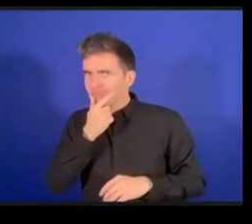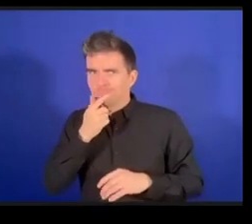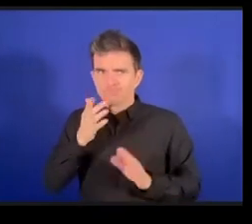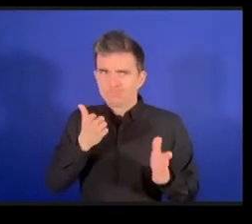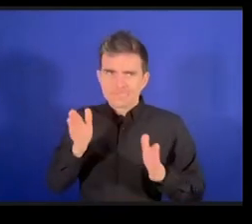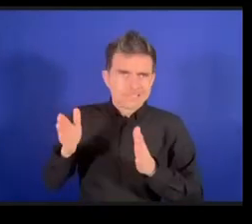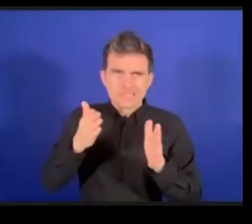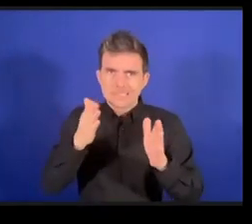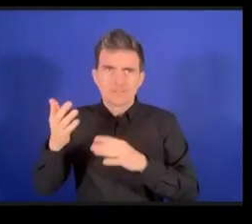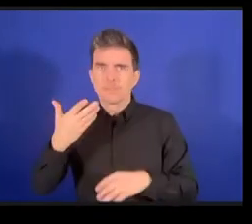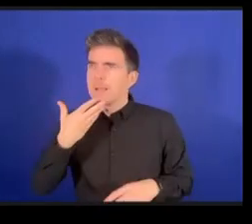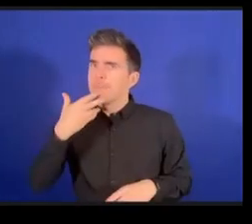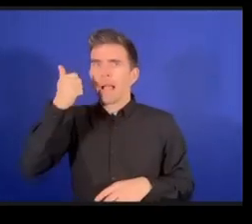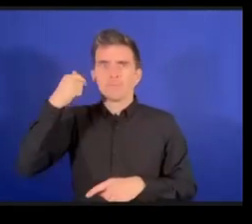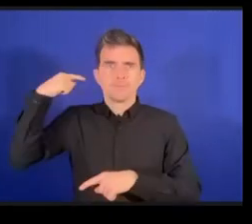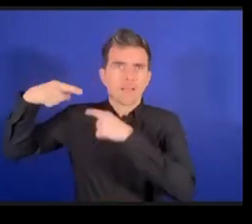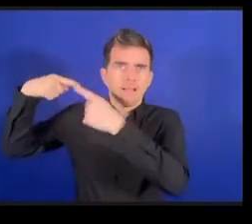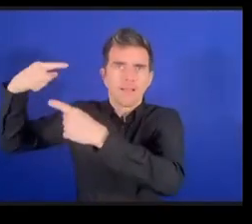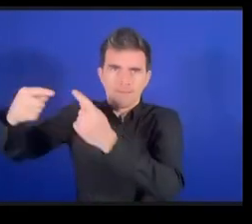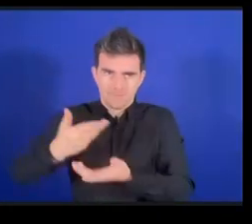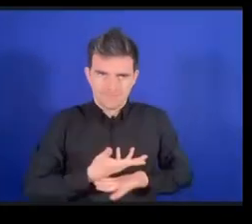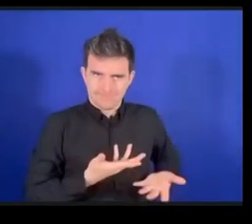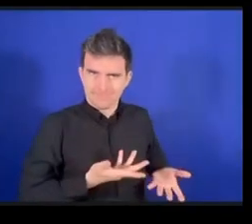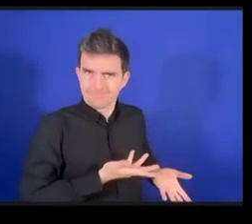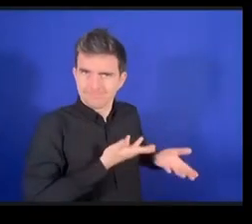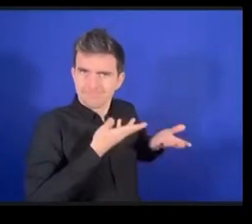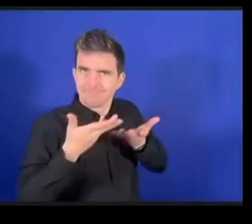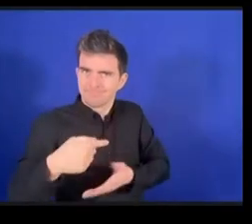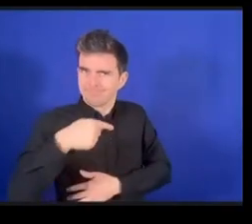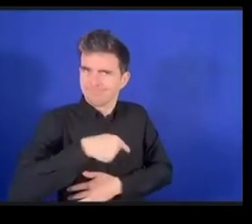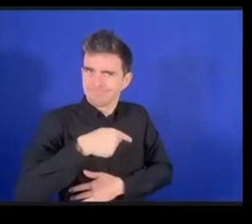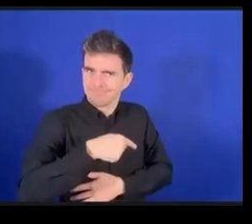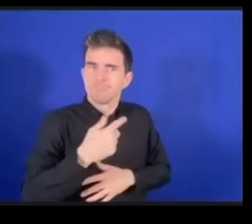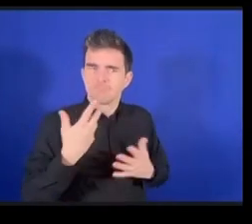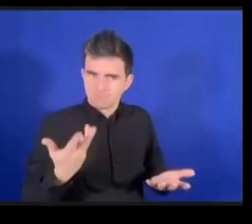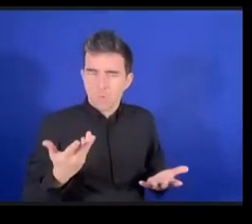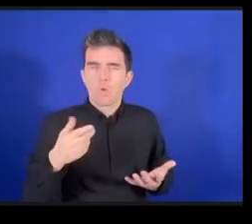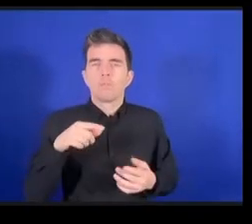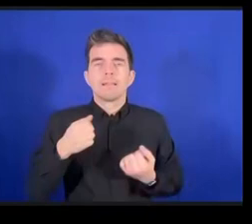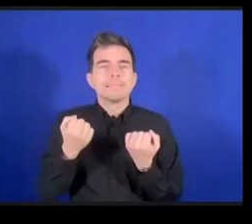safe digit space thank you